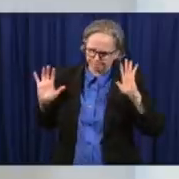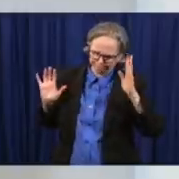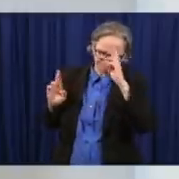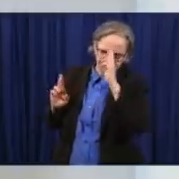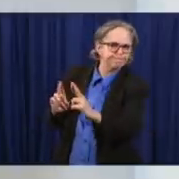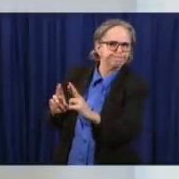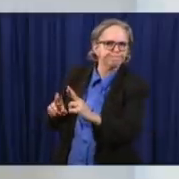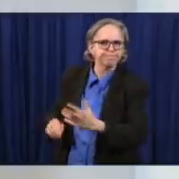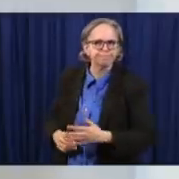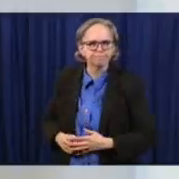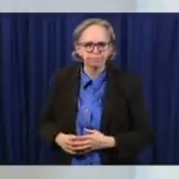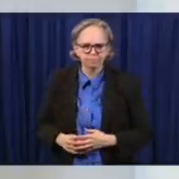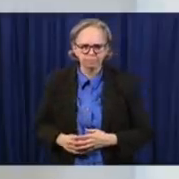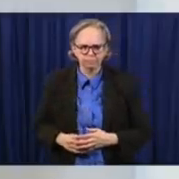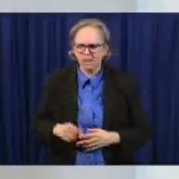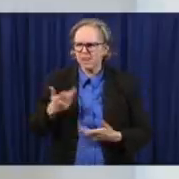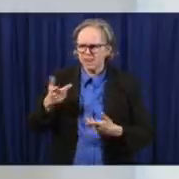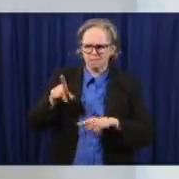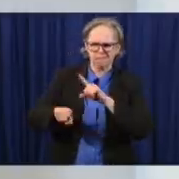because